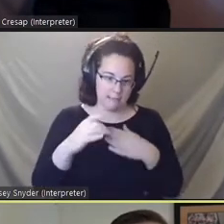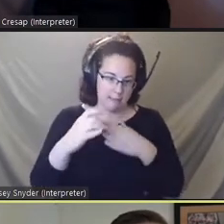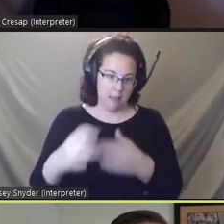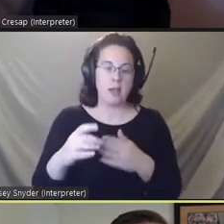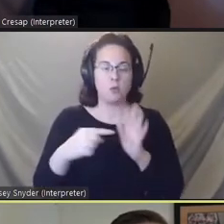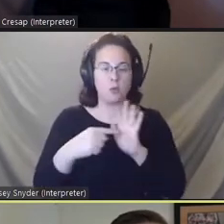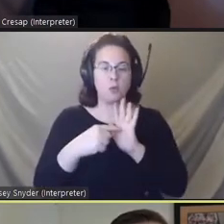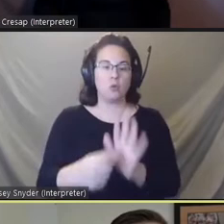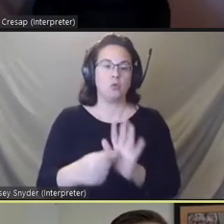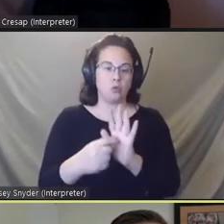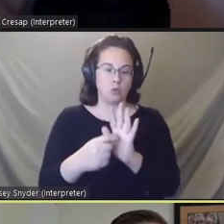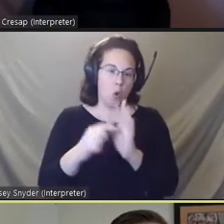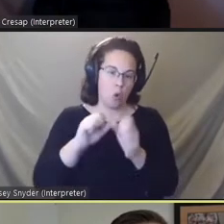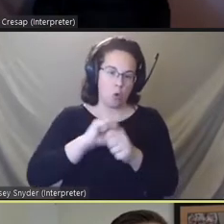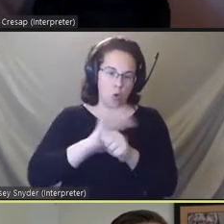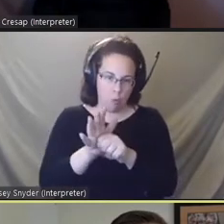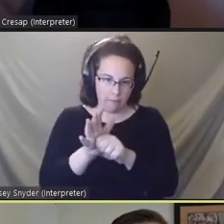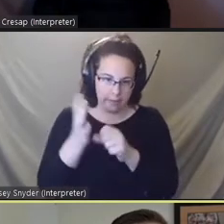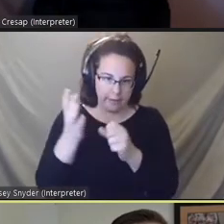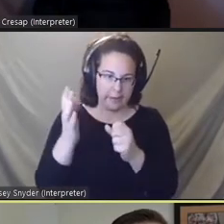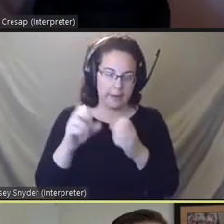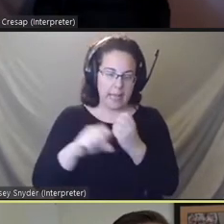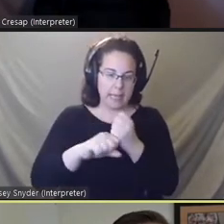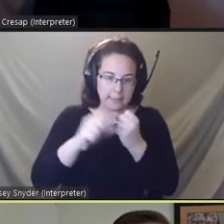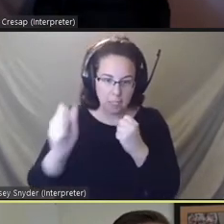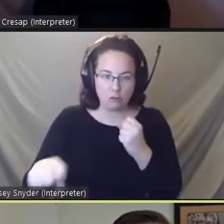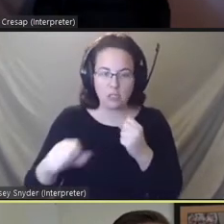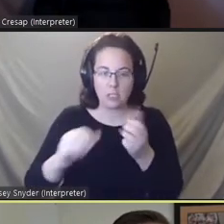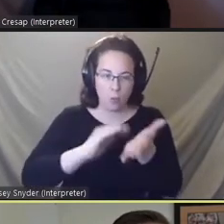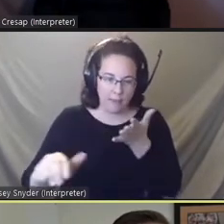extensions. And the